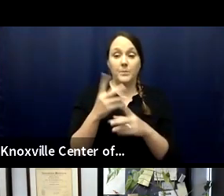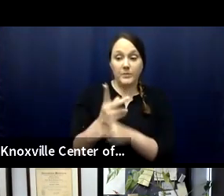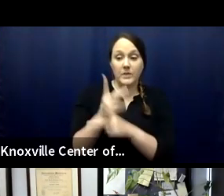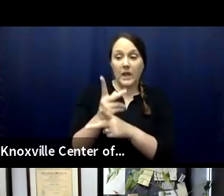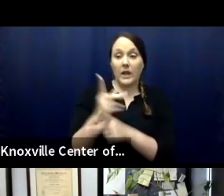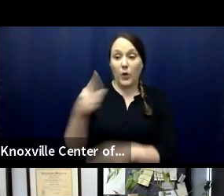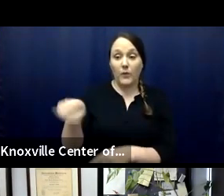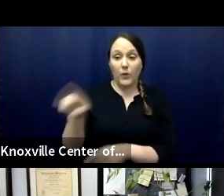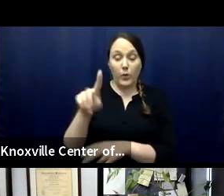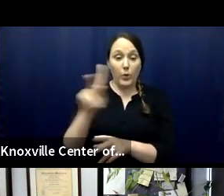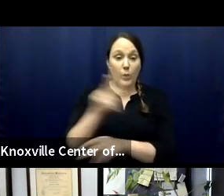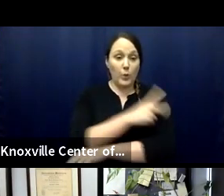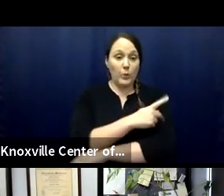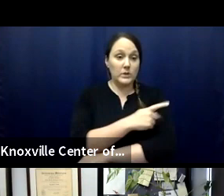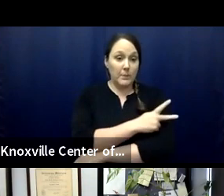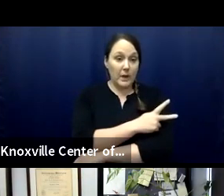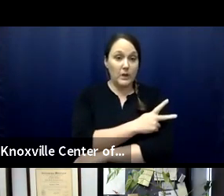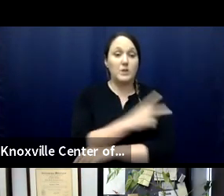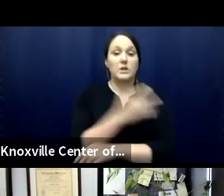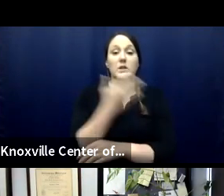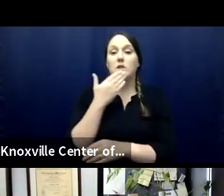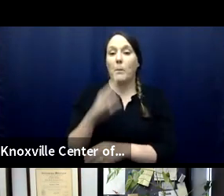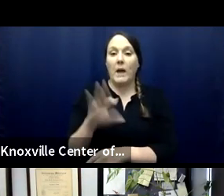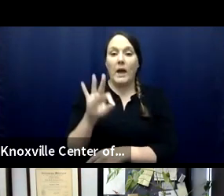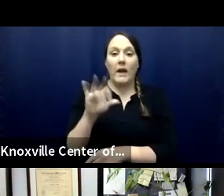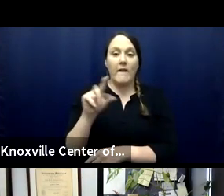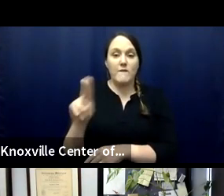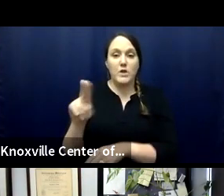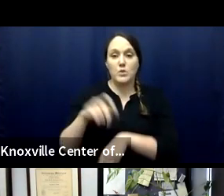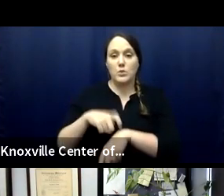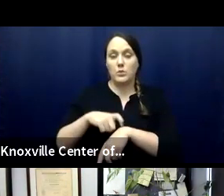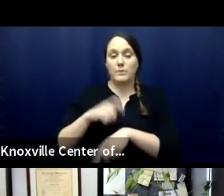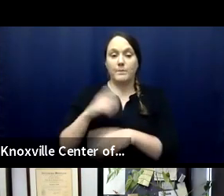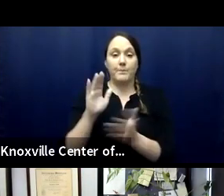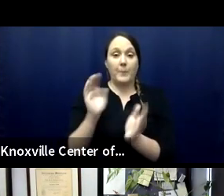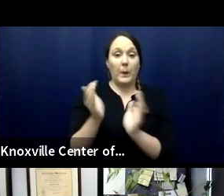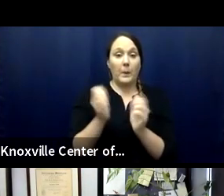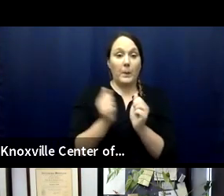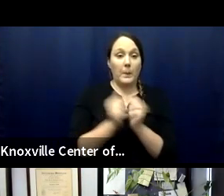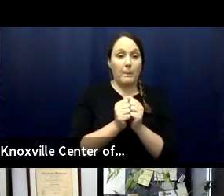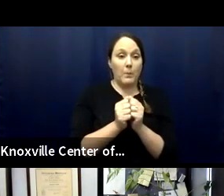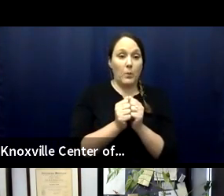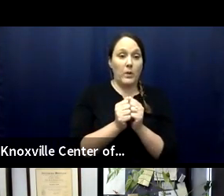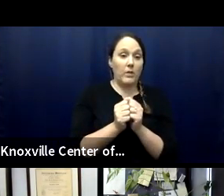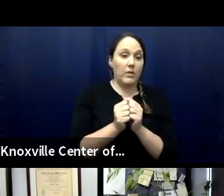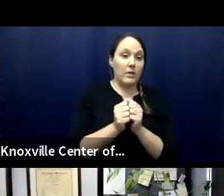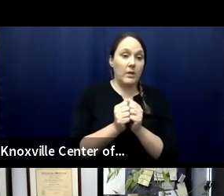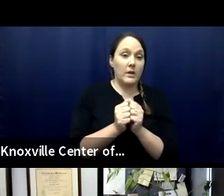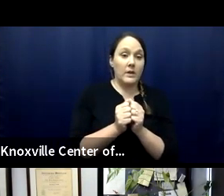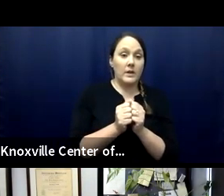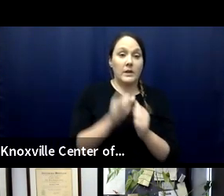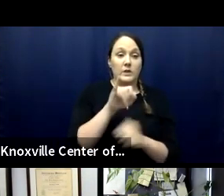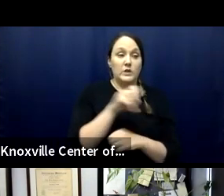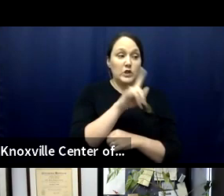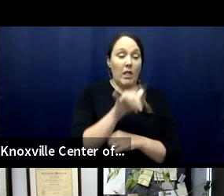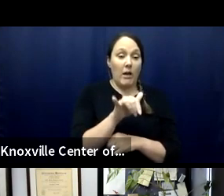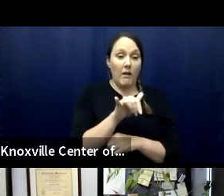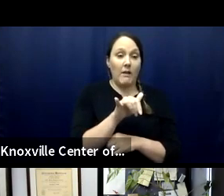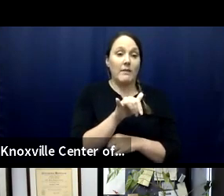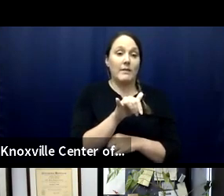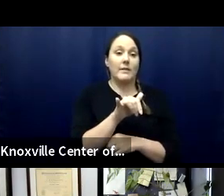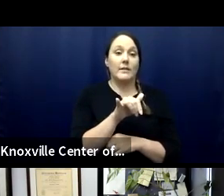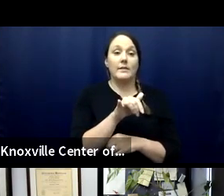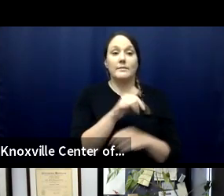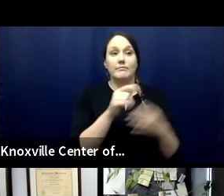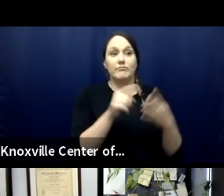those patients in a bad flu season versus what we encountered in July, in